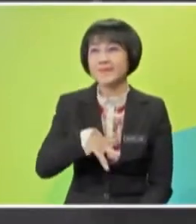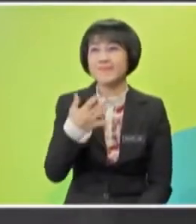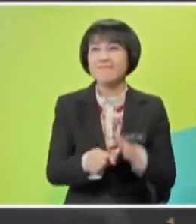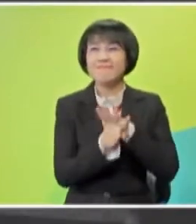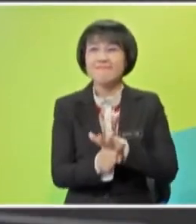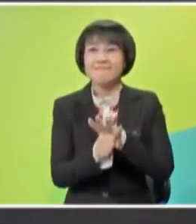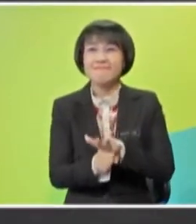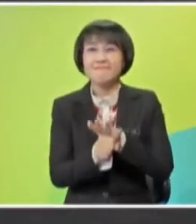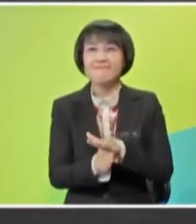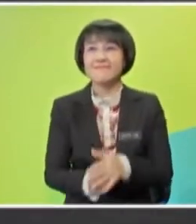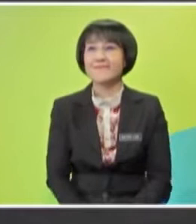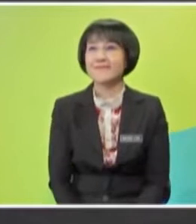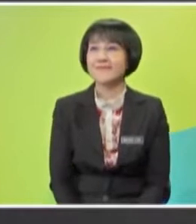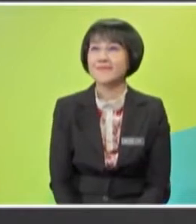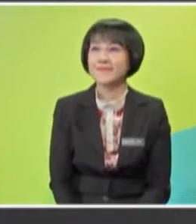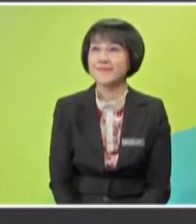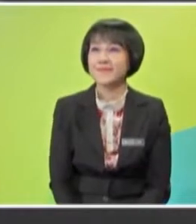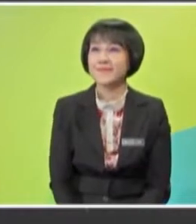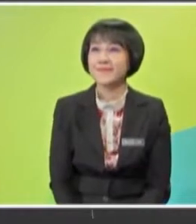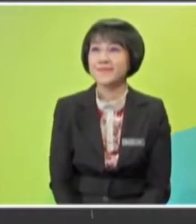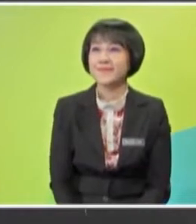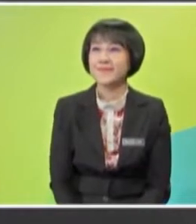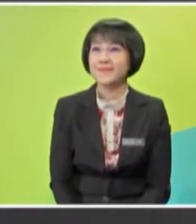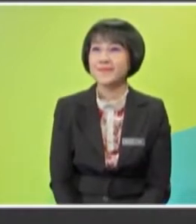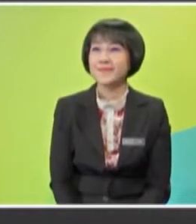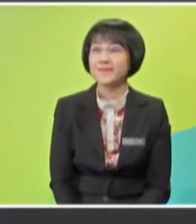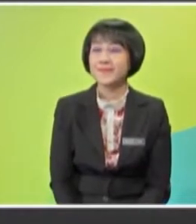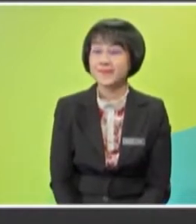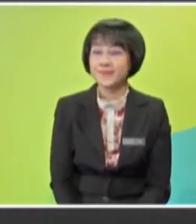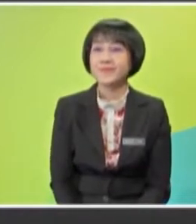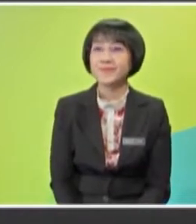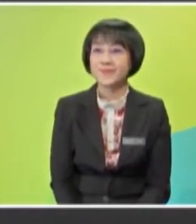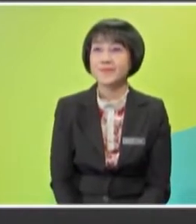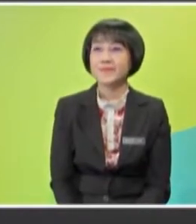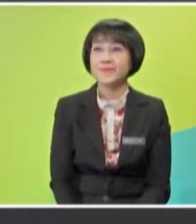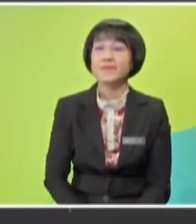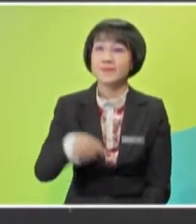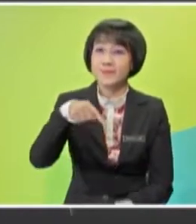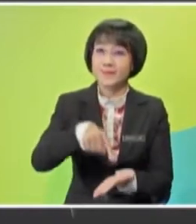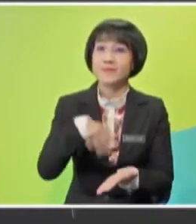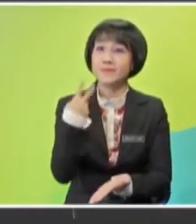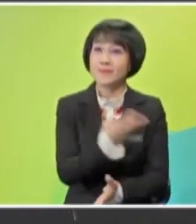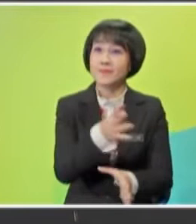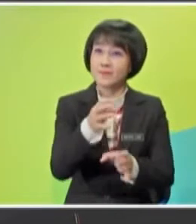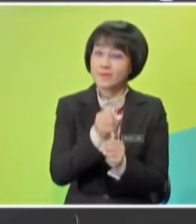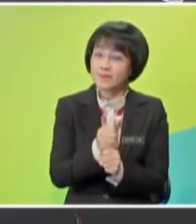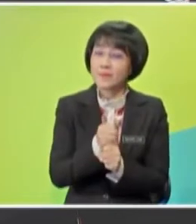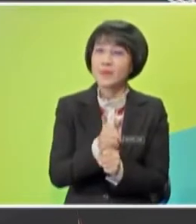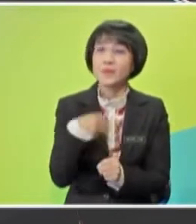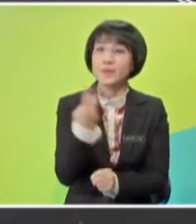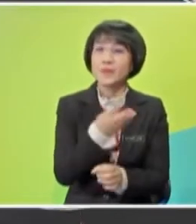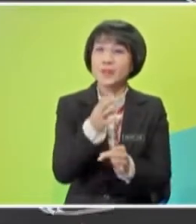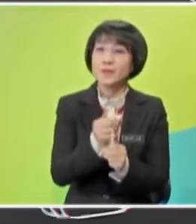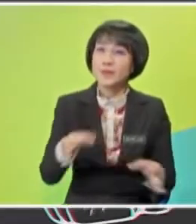personality. Okay. okay. So this is what we will get when we are discussing this important issue with